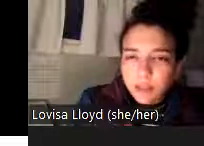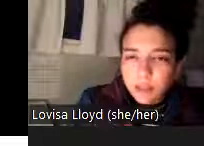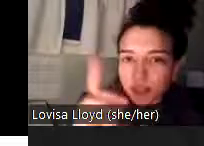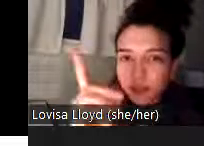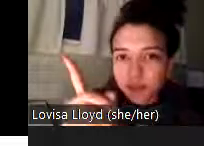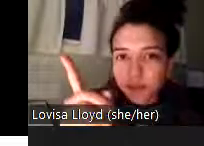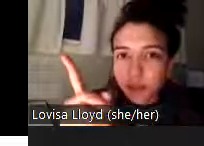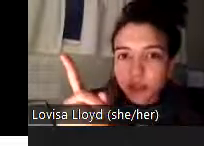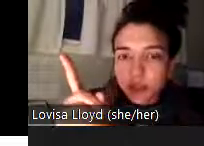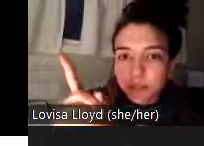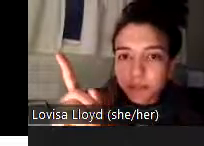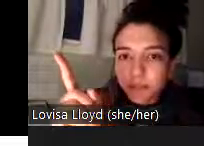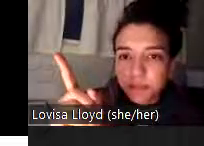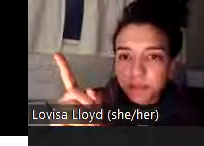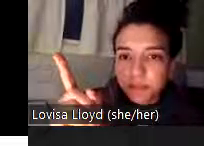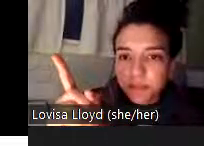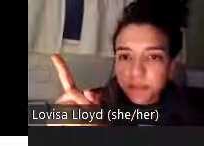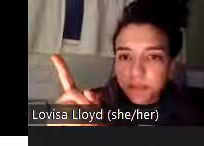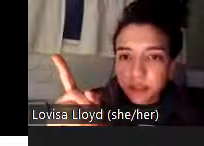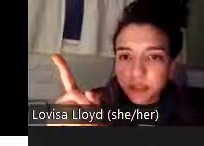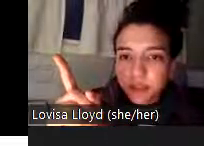But in the spirit of what